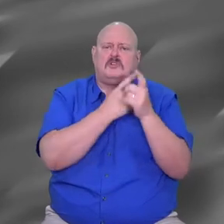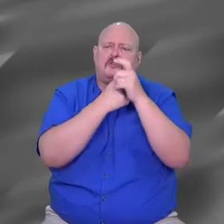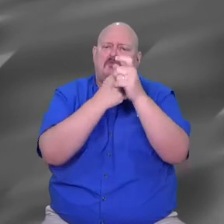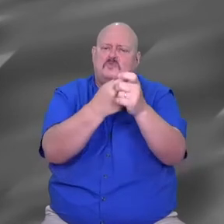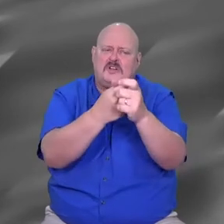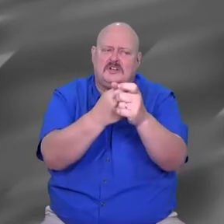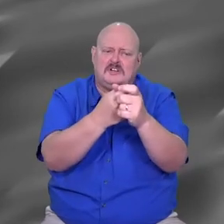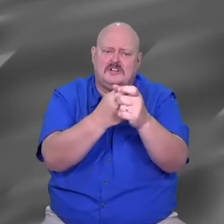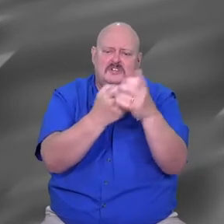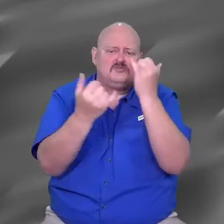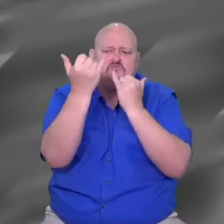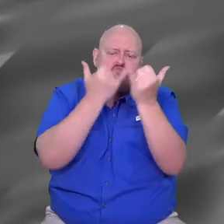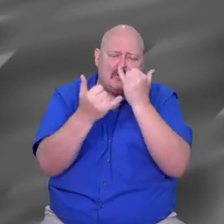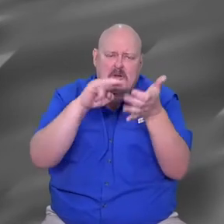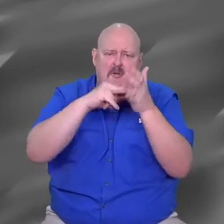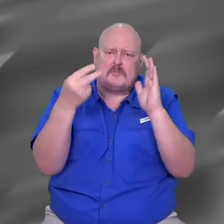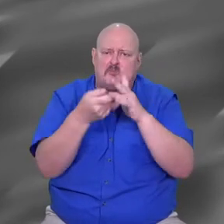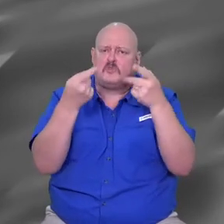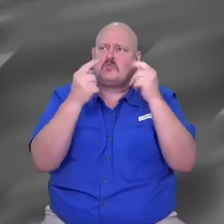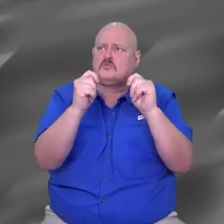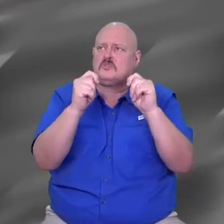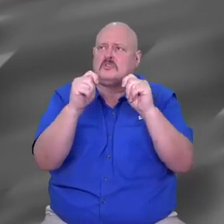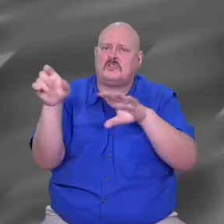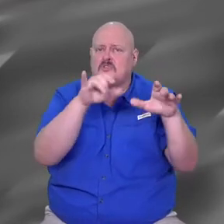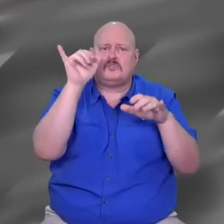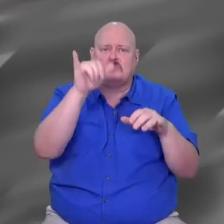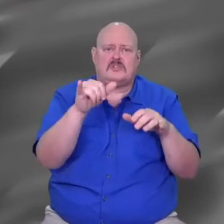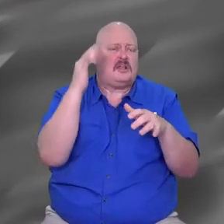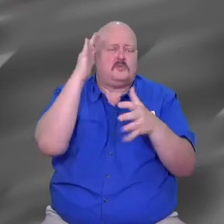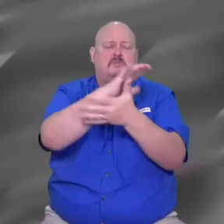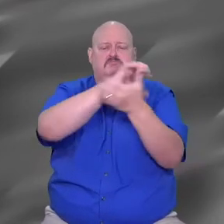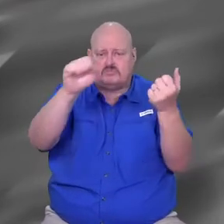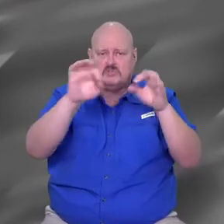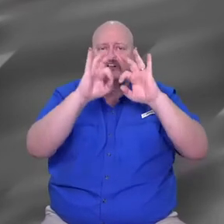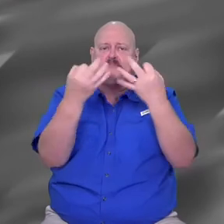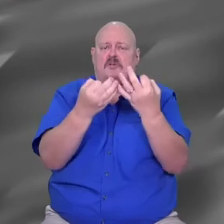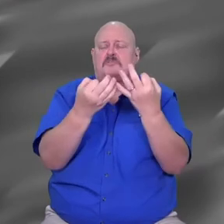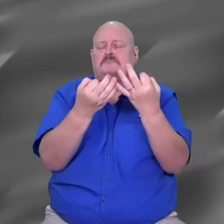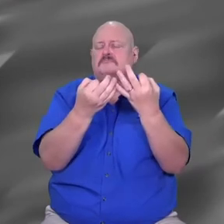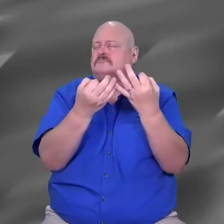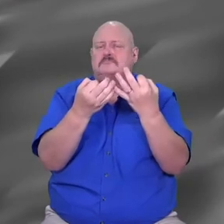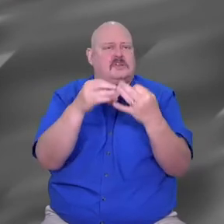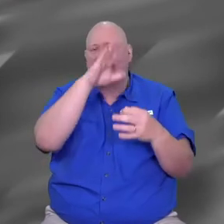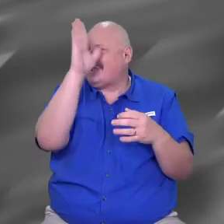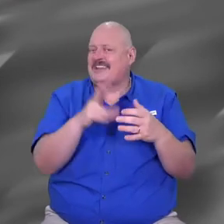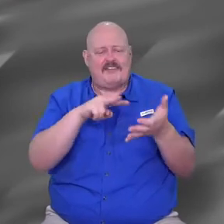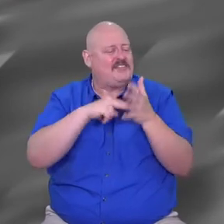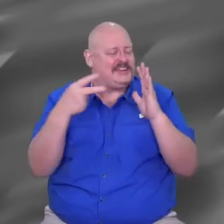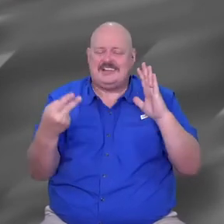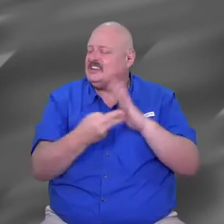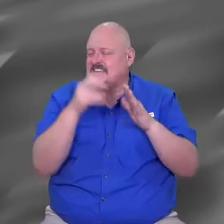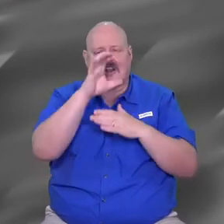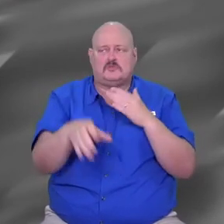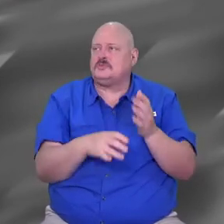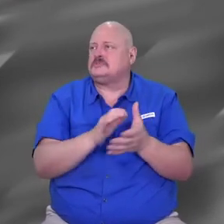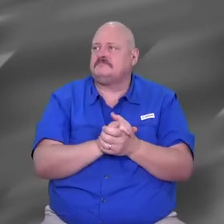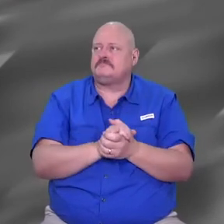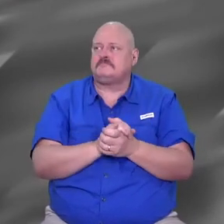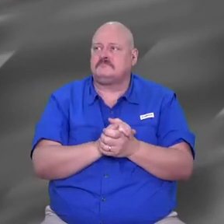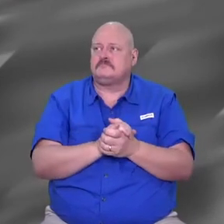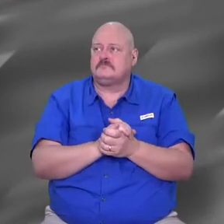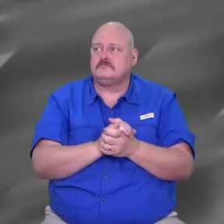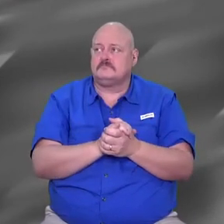mischief and purposefully try to do that which will tear our family apart. That's never the intended consequence.